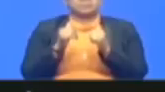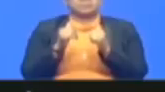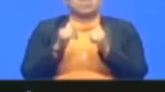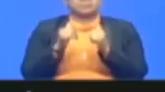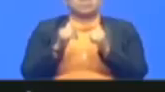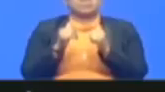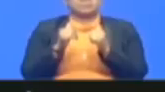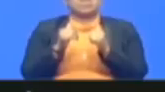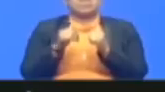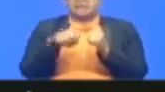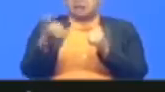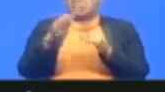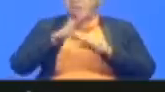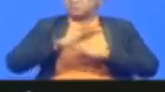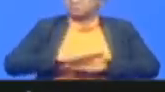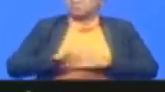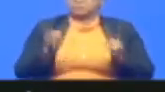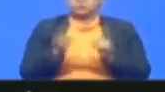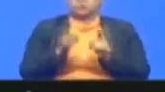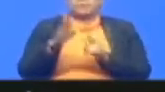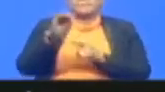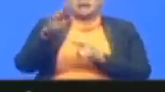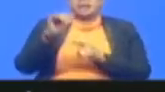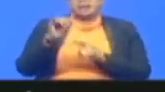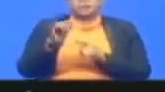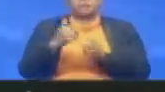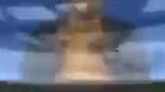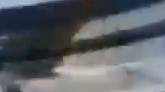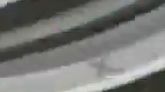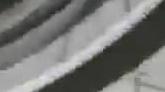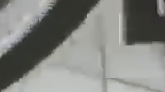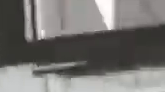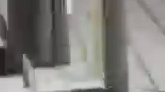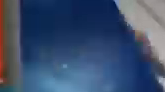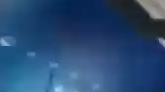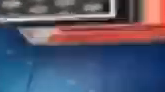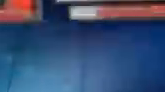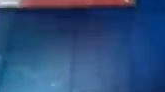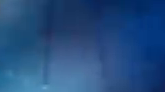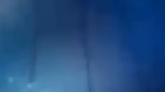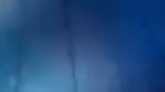Time for another break. Brown Utuala is preparing to bring you the sports of the day.